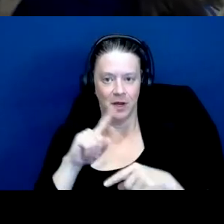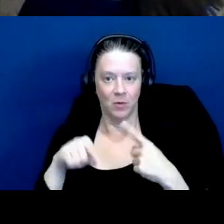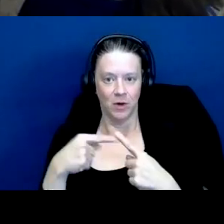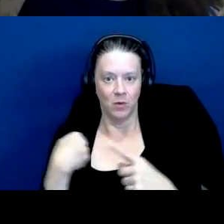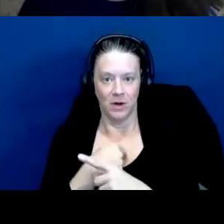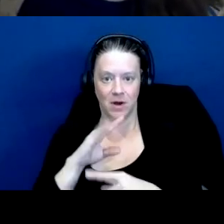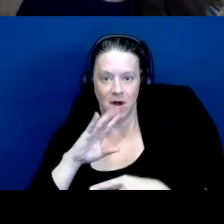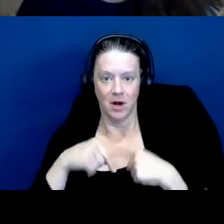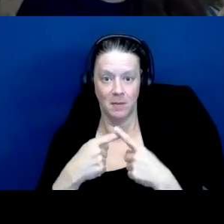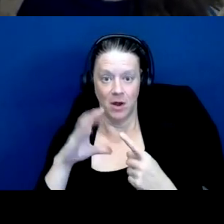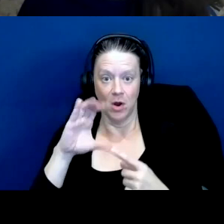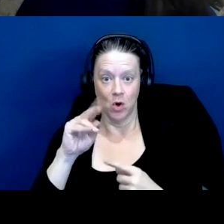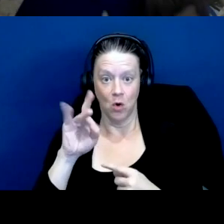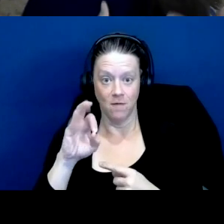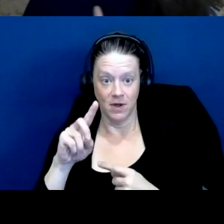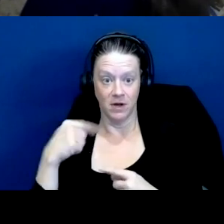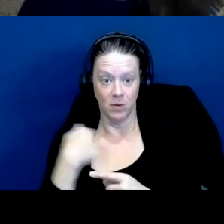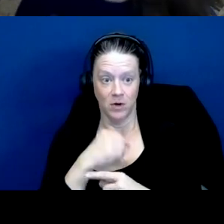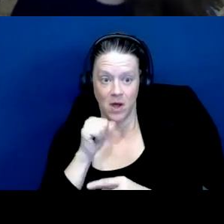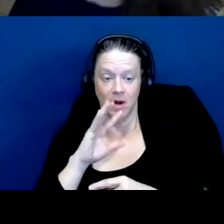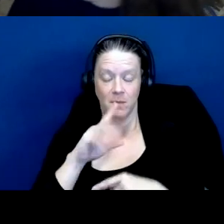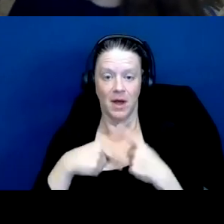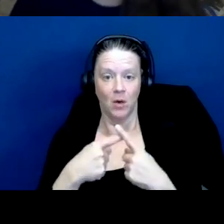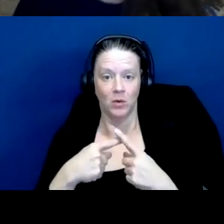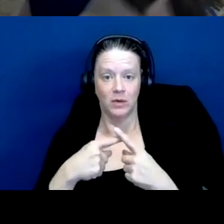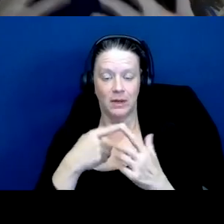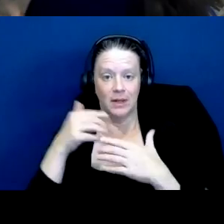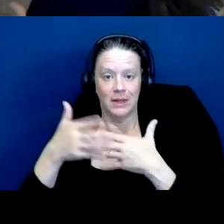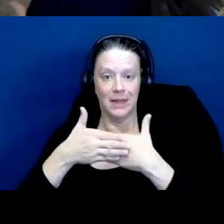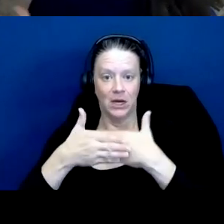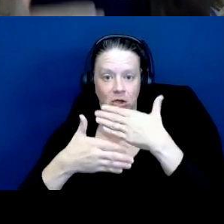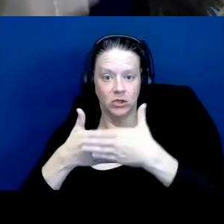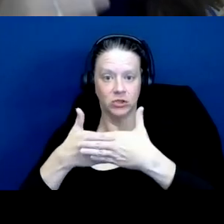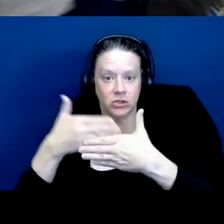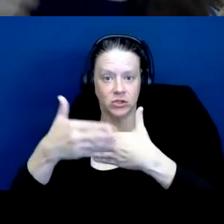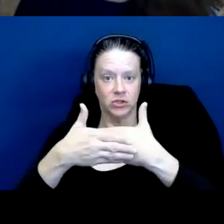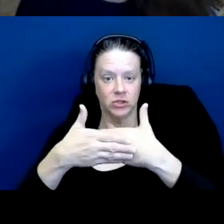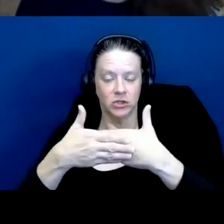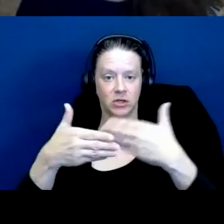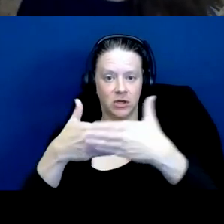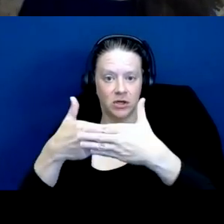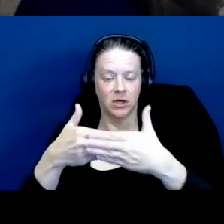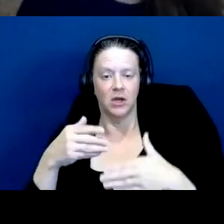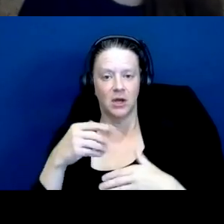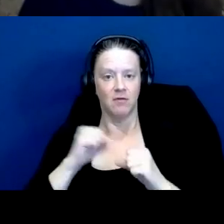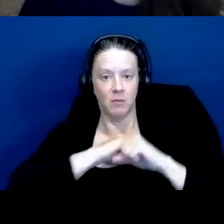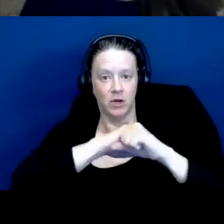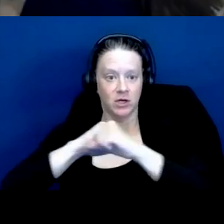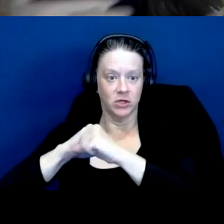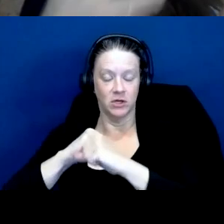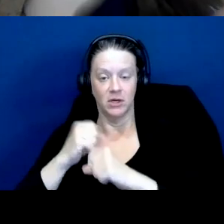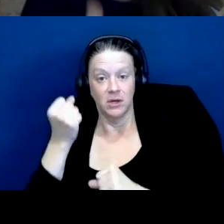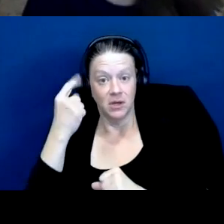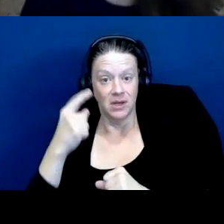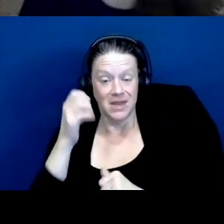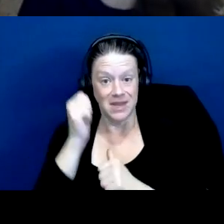layers of protections and that there are many layers that can protect us. And each of those layers has holes, just